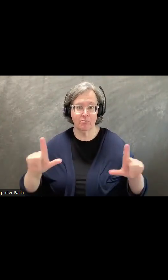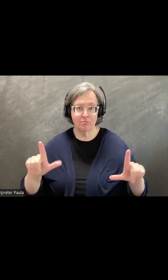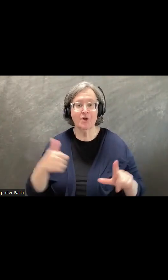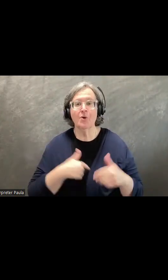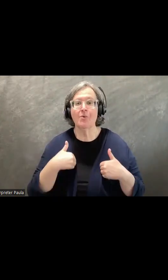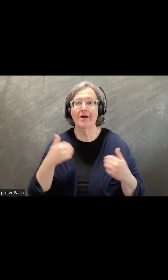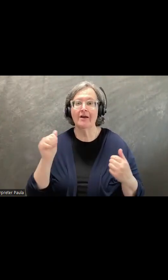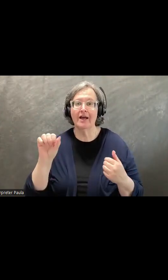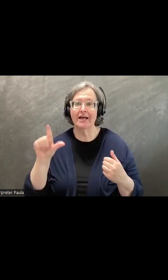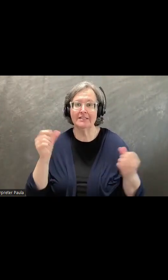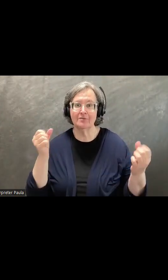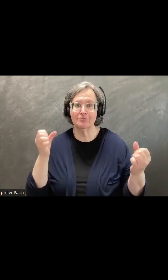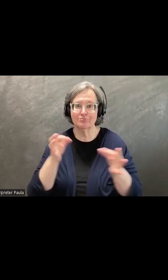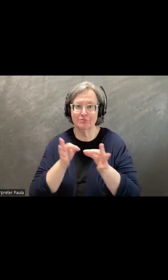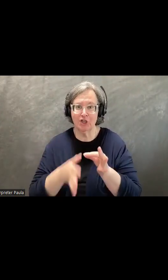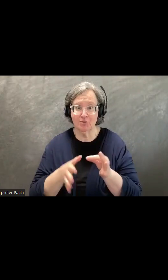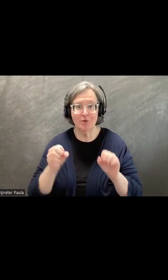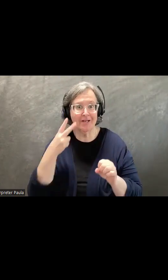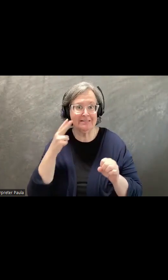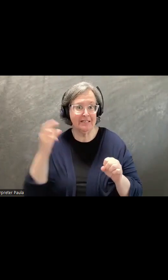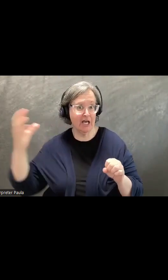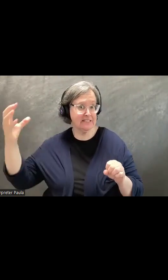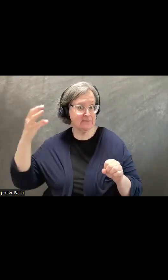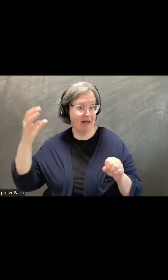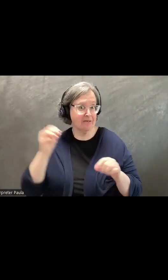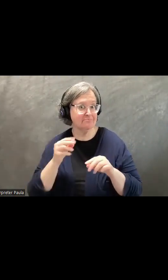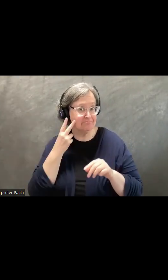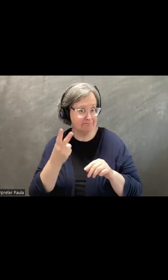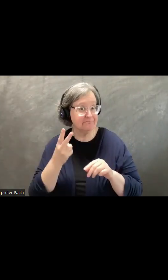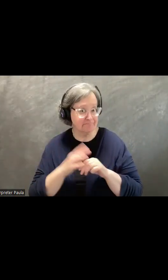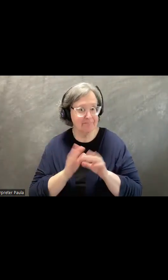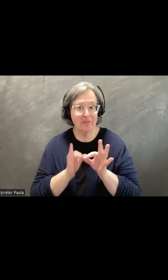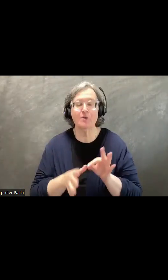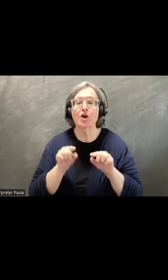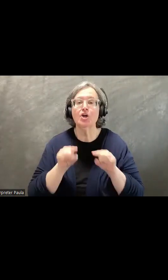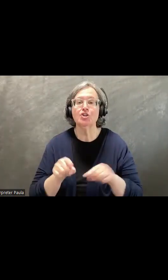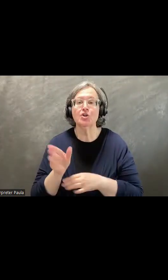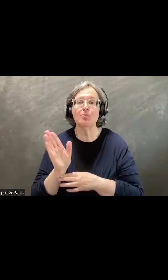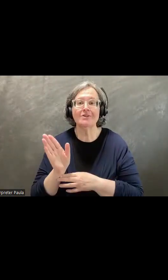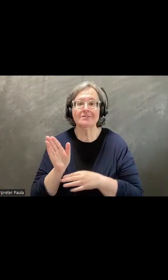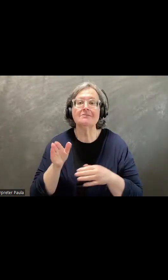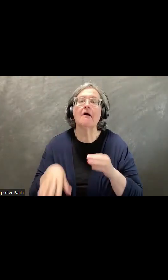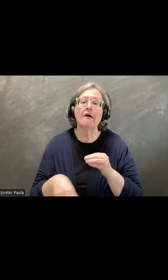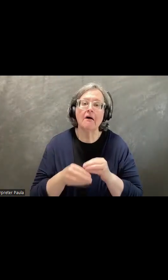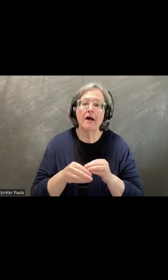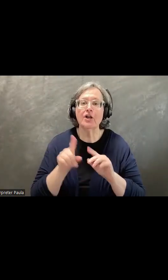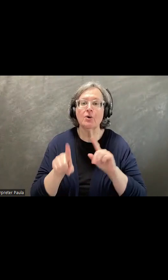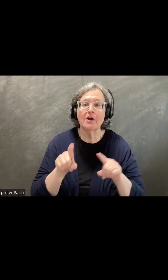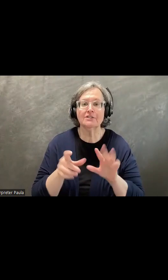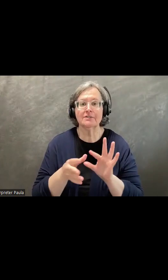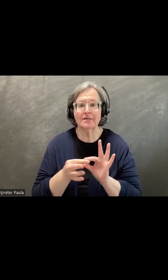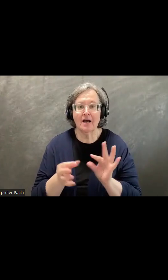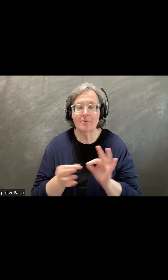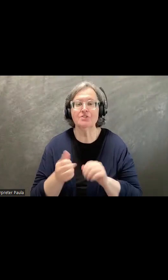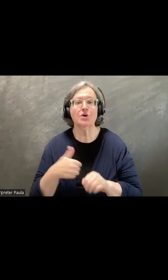interpreter who should be seen spotlit on your screen. During the presentation, please add your questions and comments in the chat box, and questions will be